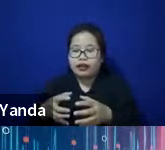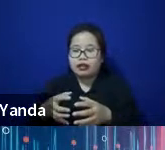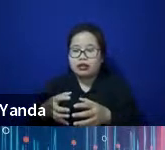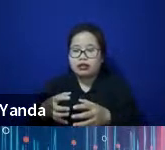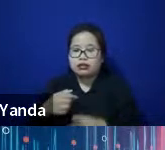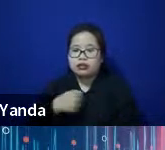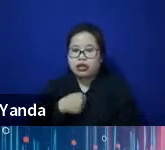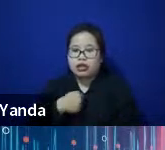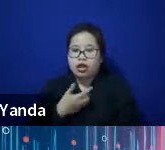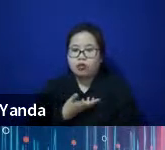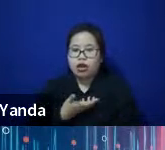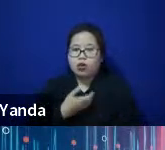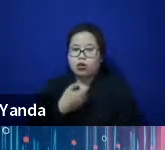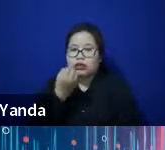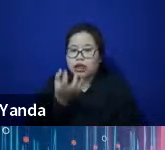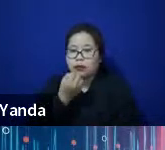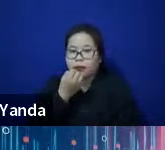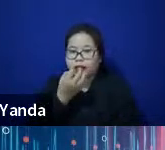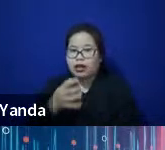It's